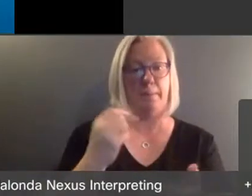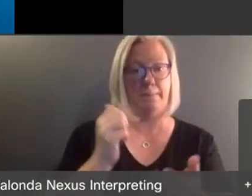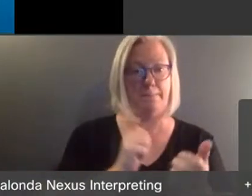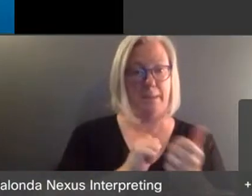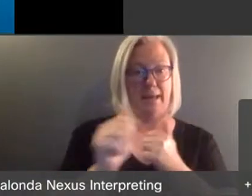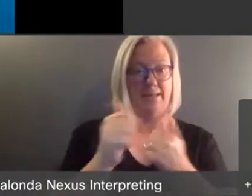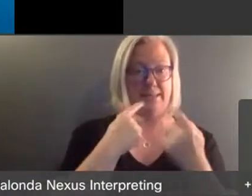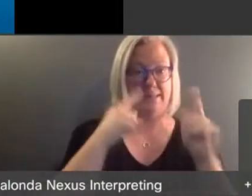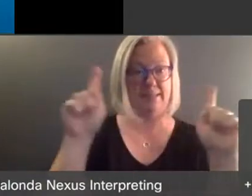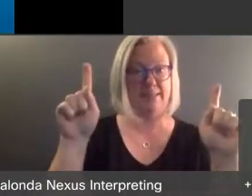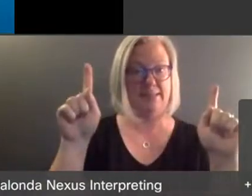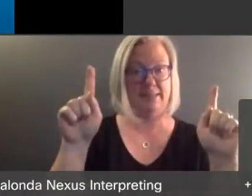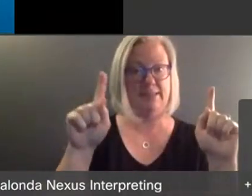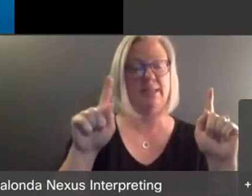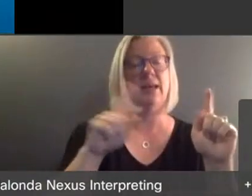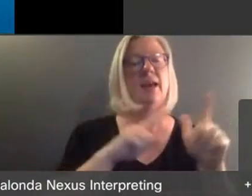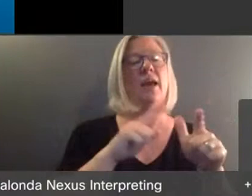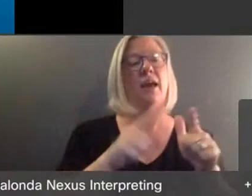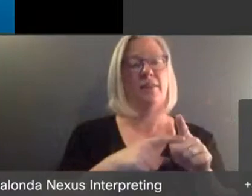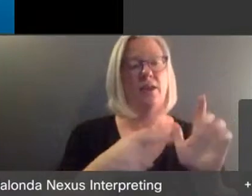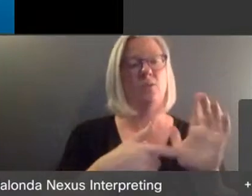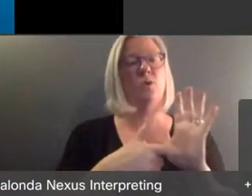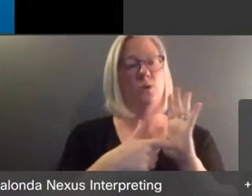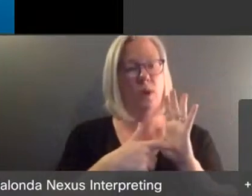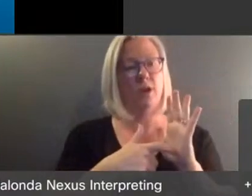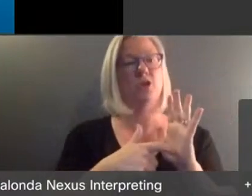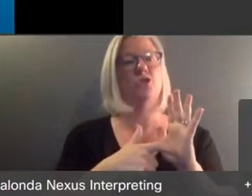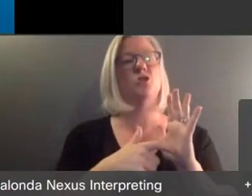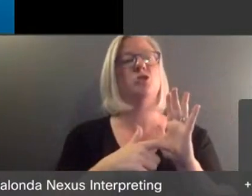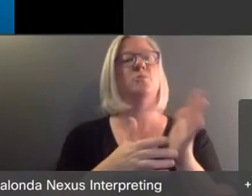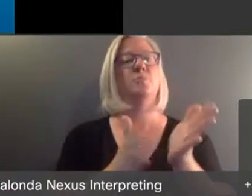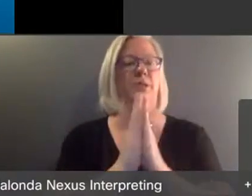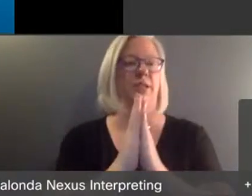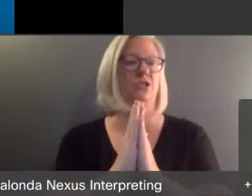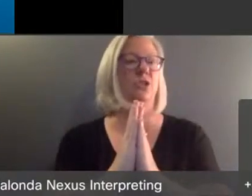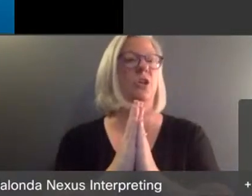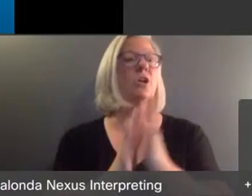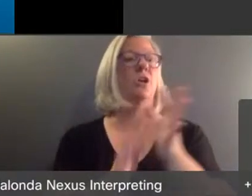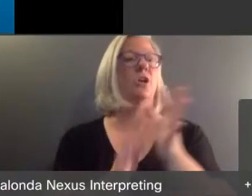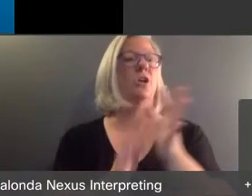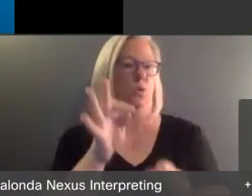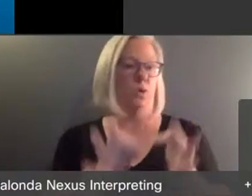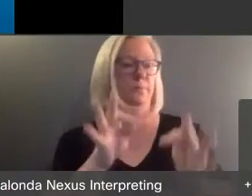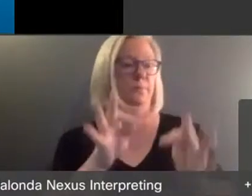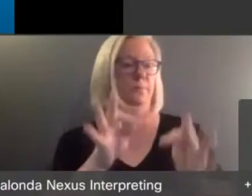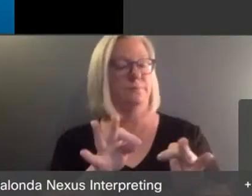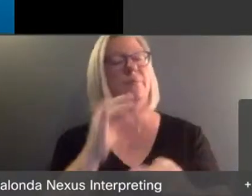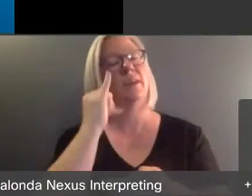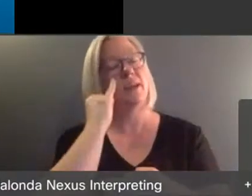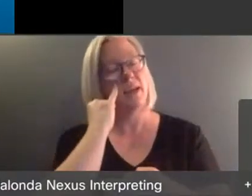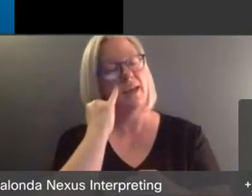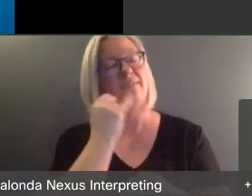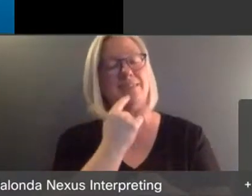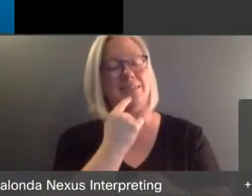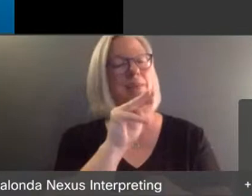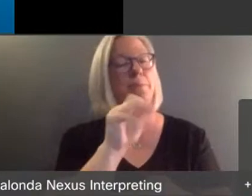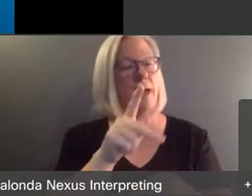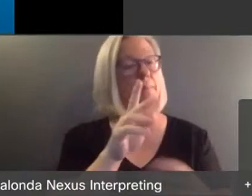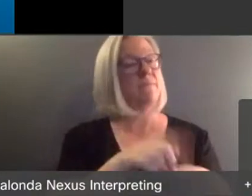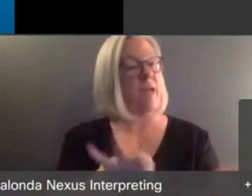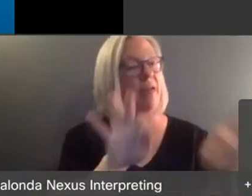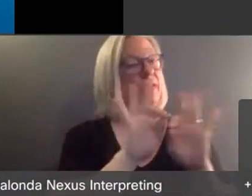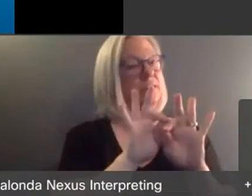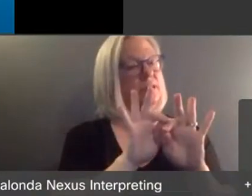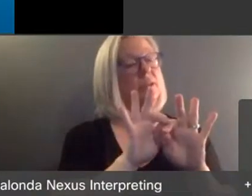Attorney General is required to petition the court to determine validity of those maps. If the court says the maps are valid, the process is complete until the